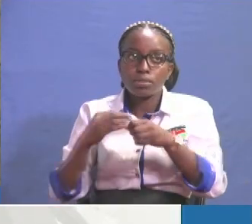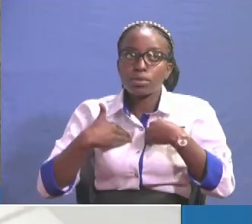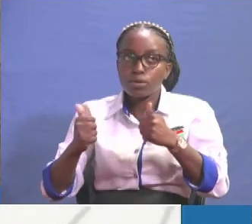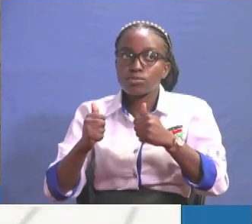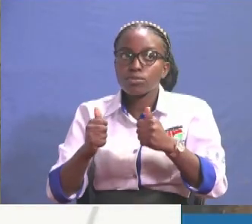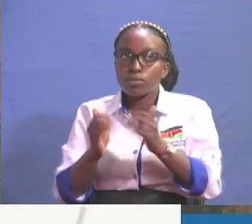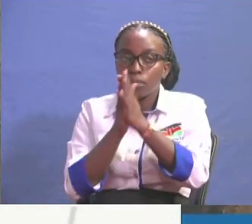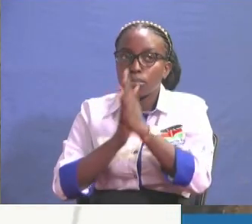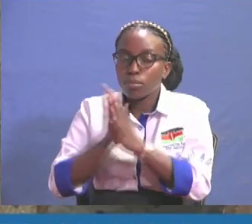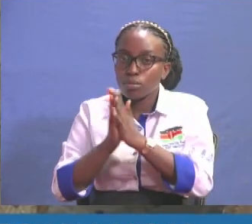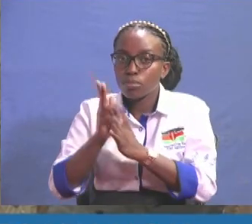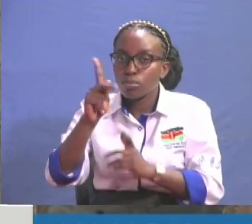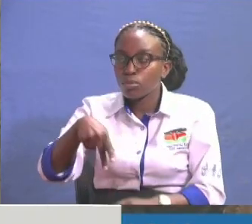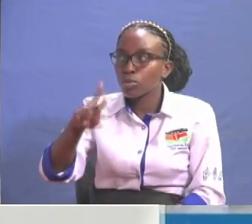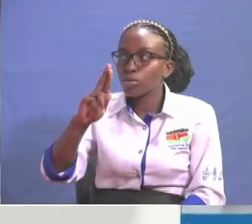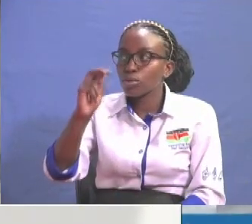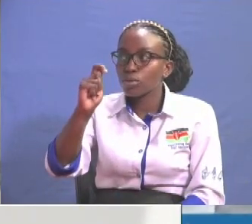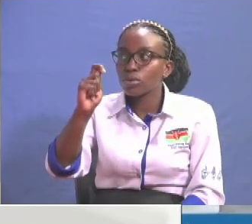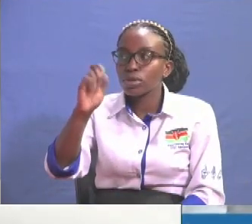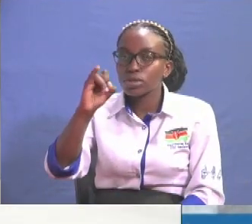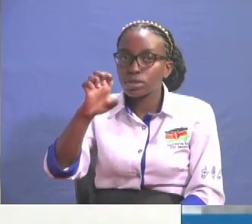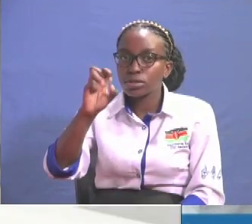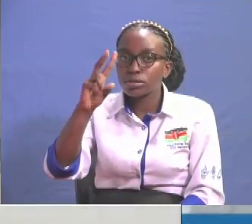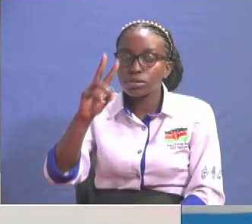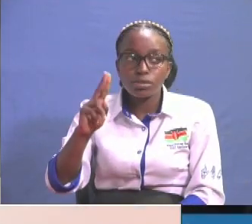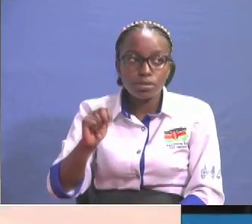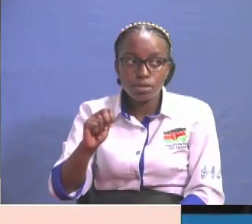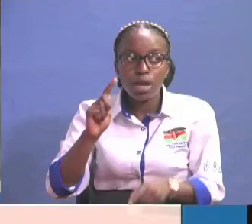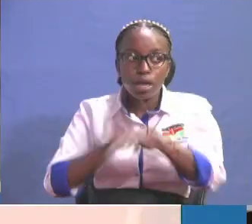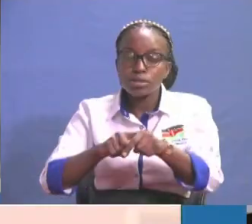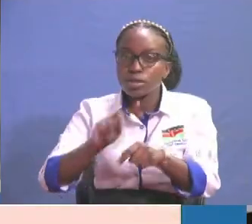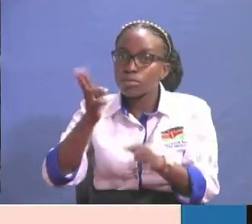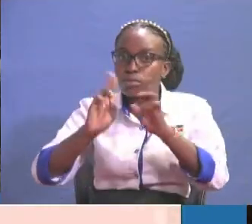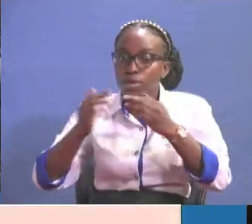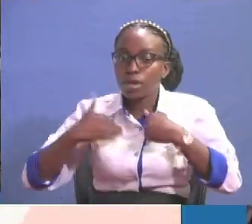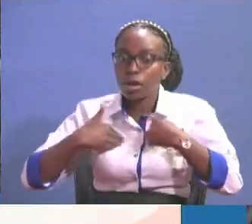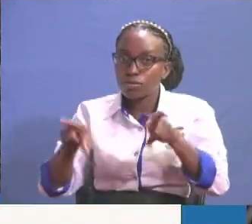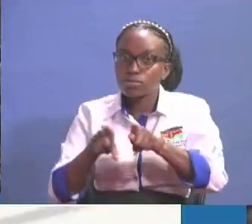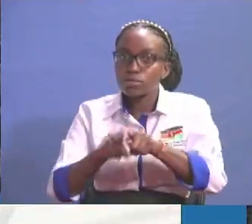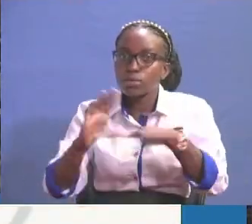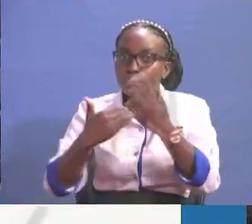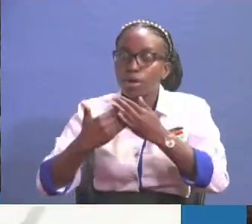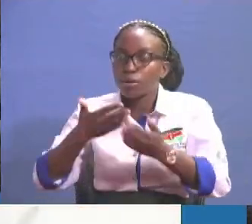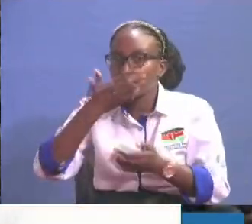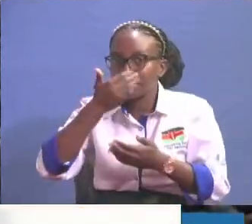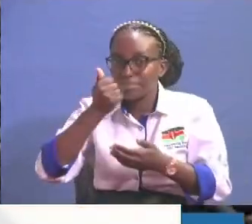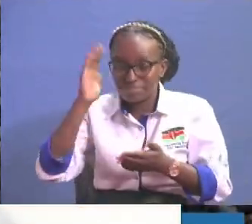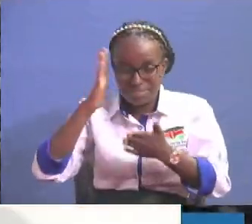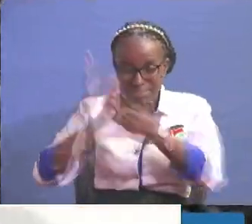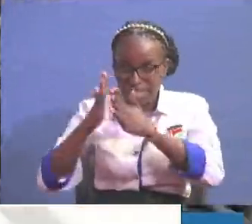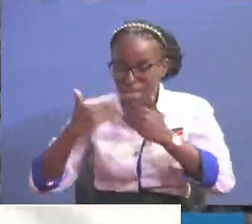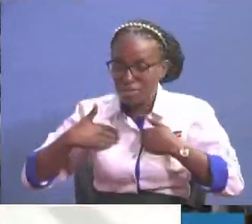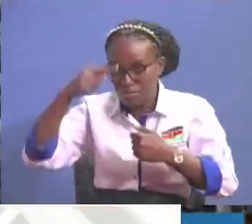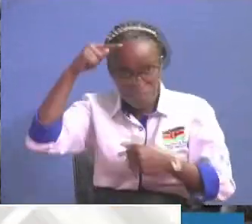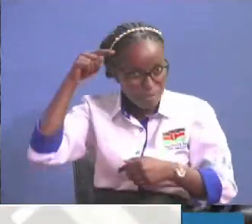protein sources, farmers are looking for sources that are readily available and sustainable. Samuel believes that black soldier fly